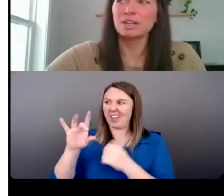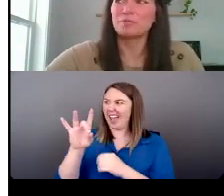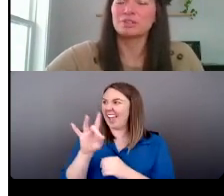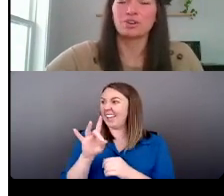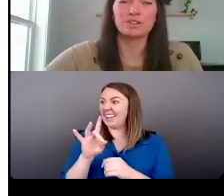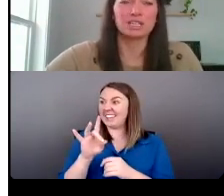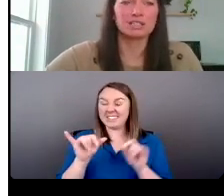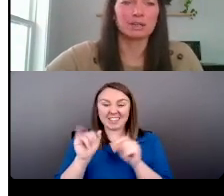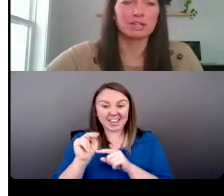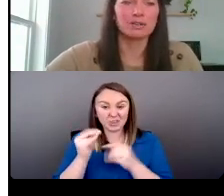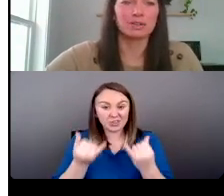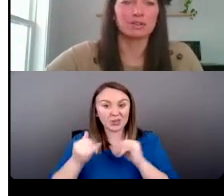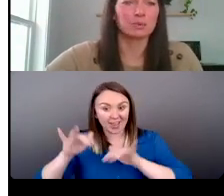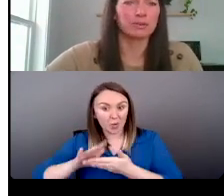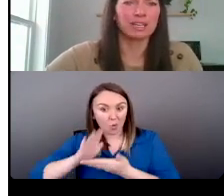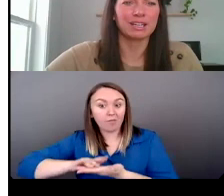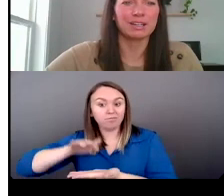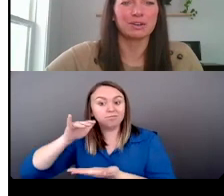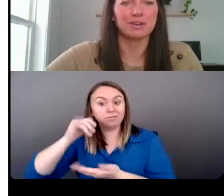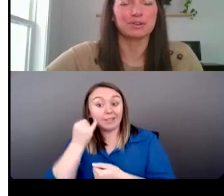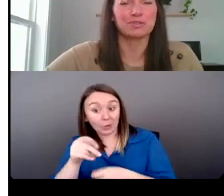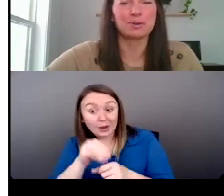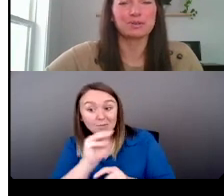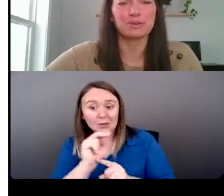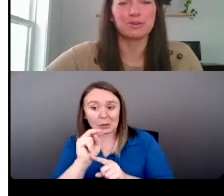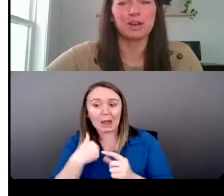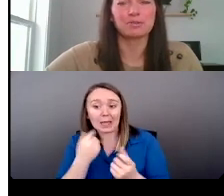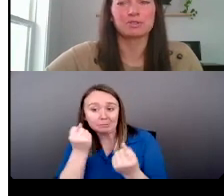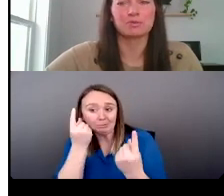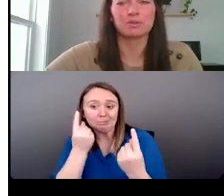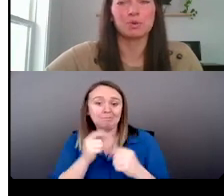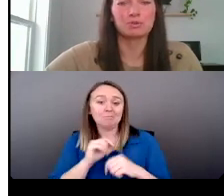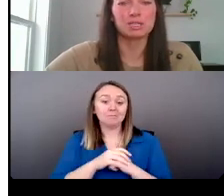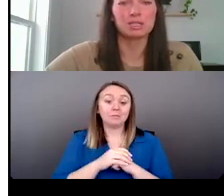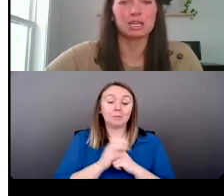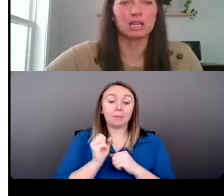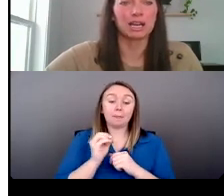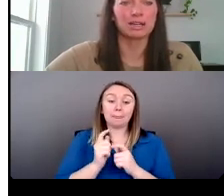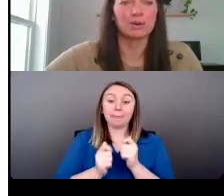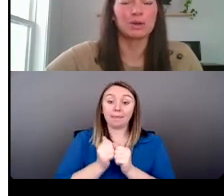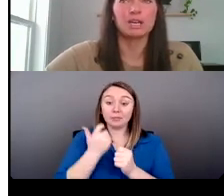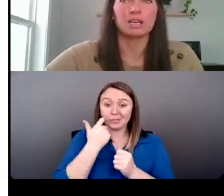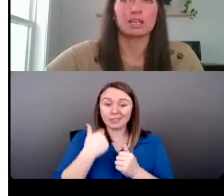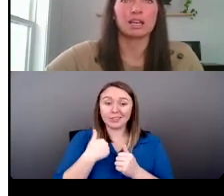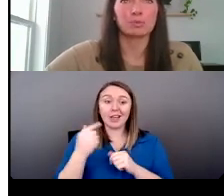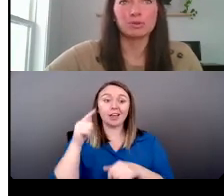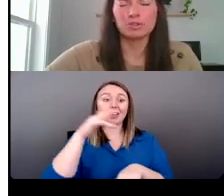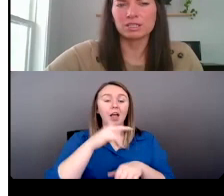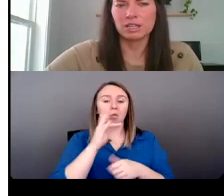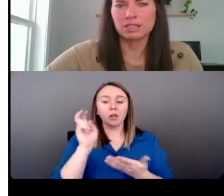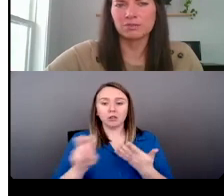But I've been to all the states in my region, whether it's work related or for personal. I was most recently in Idaho in